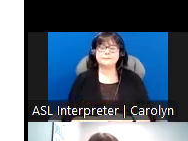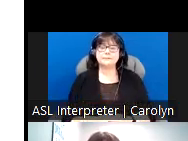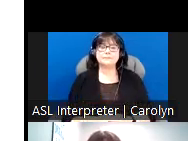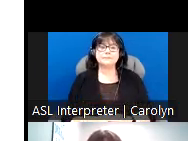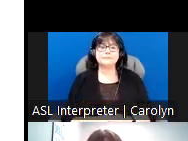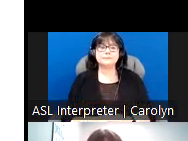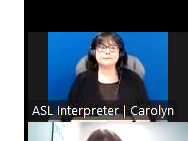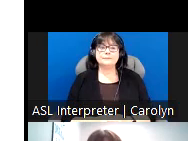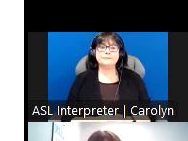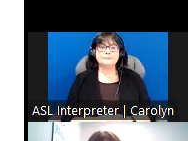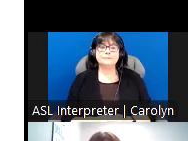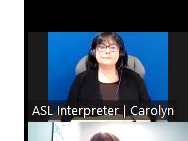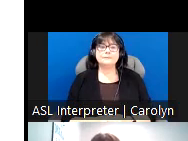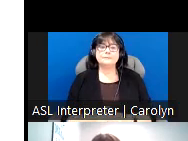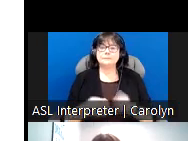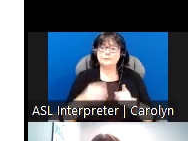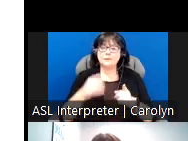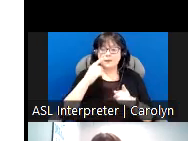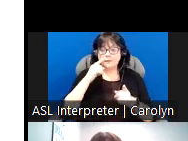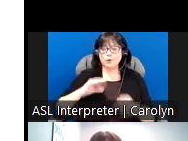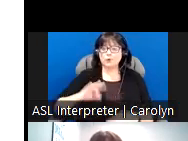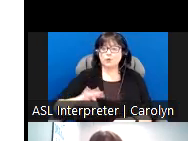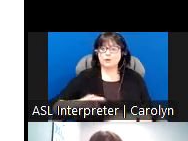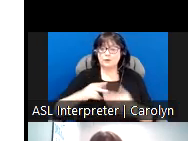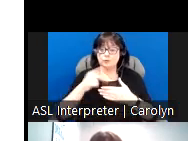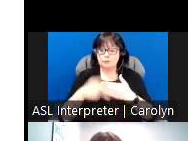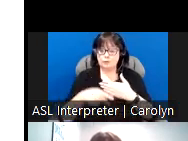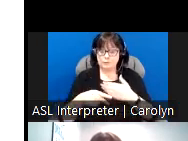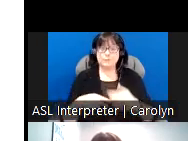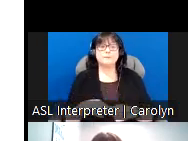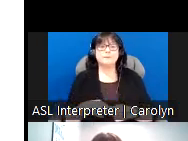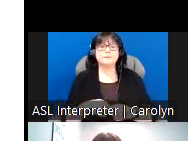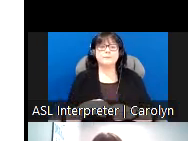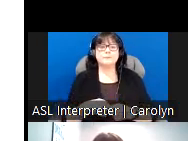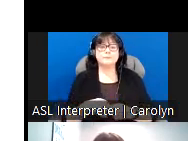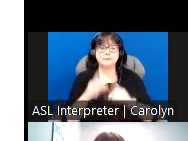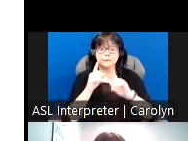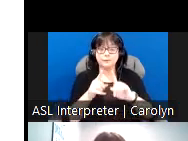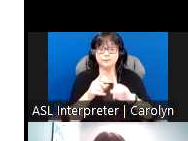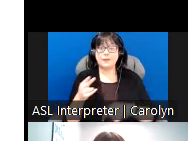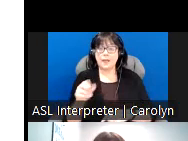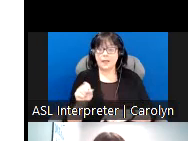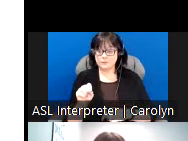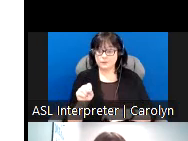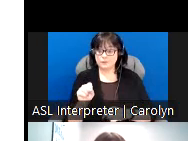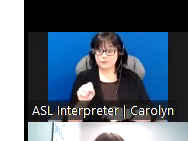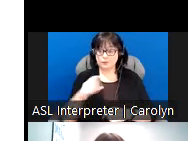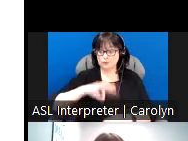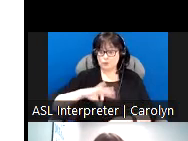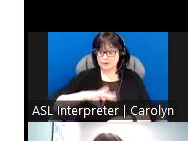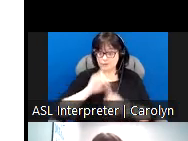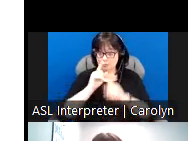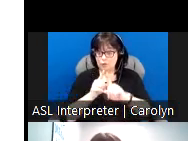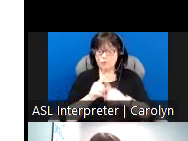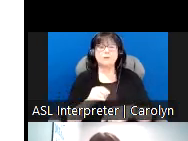this was completed for the credit program, and it's the secondary school credit goal path. We have highlighted what the culminating task